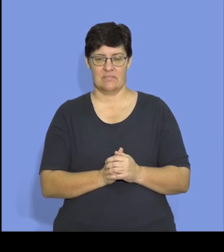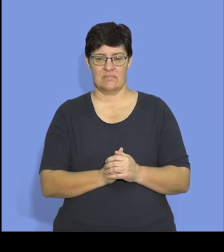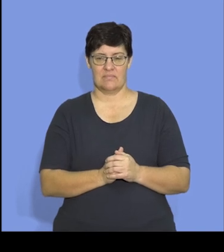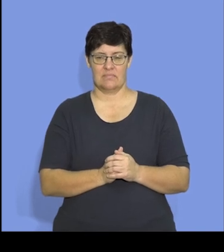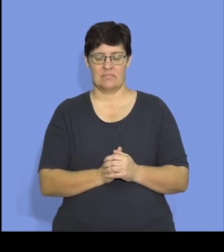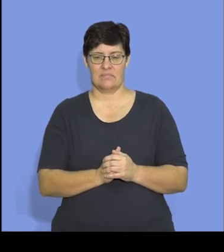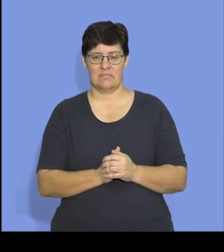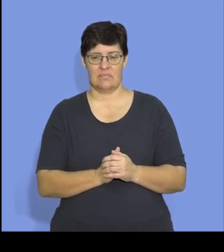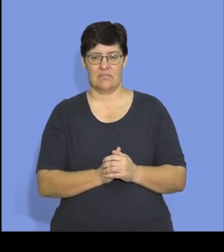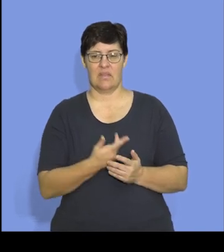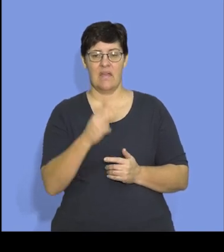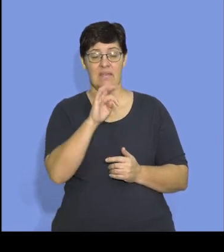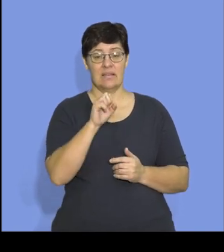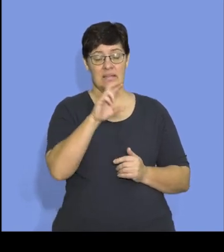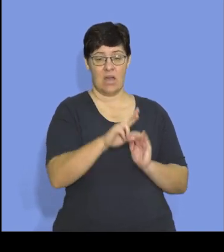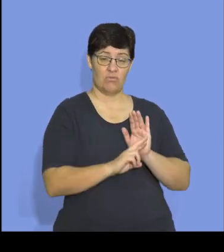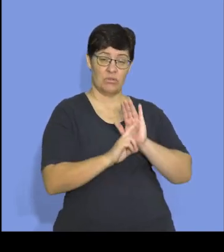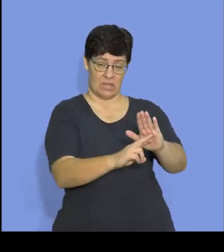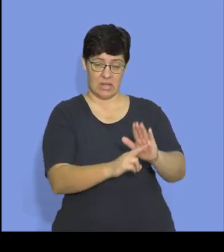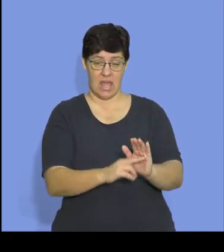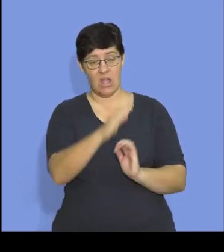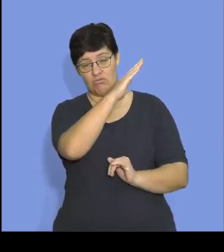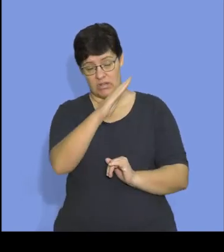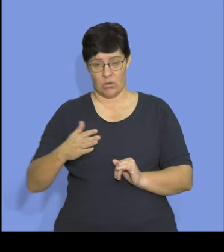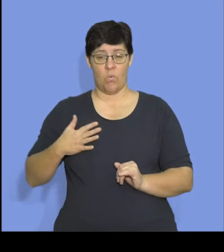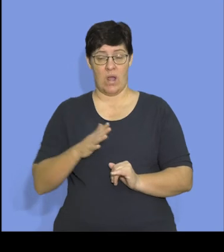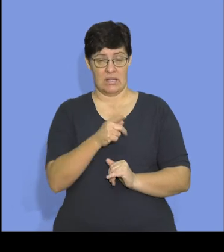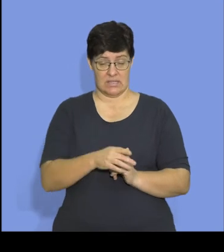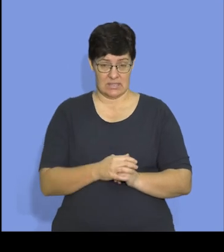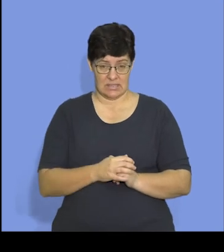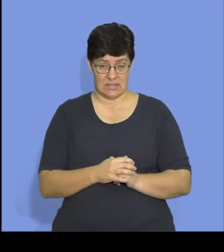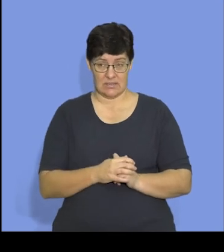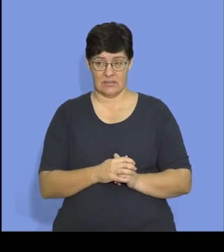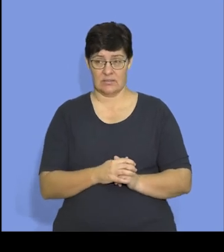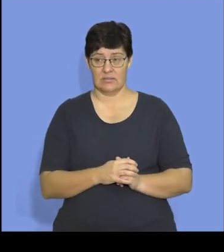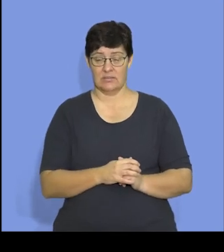and direction of the vector represented by the gradient. Well,